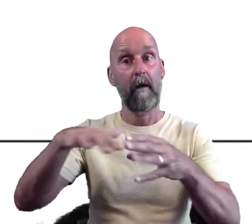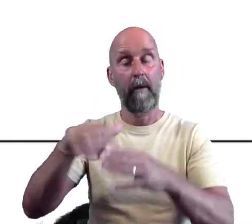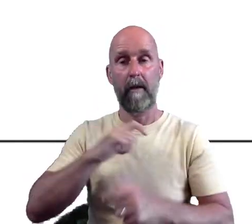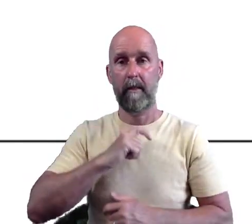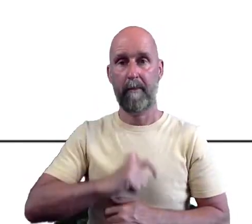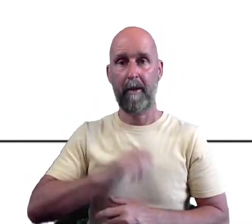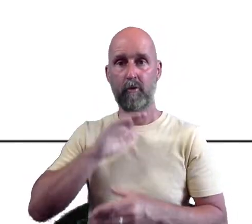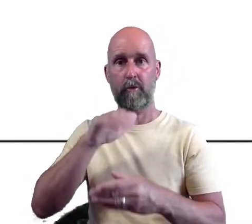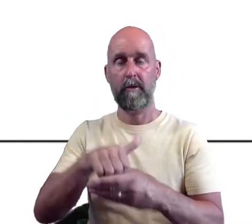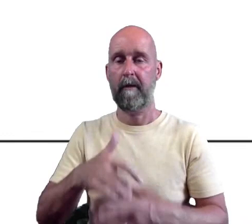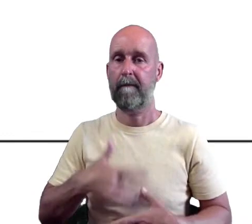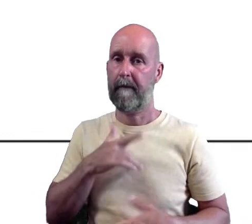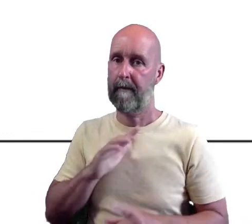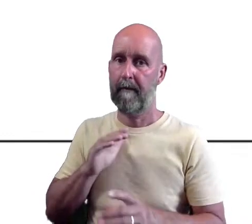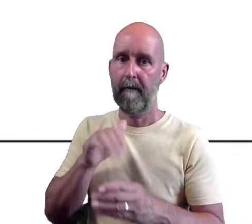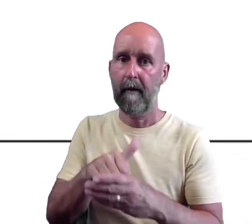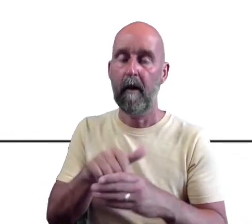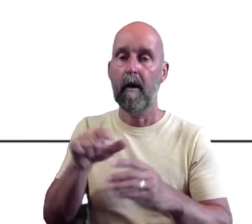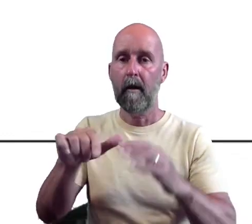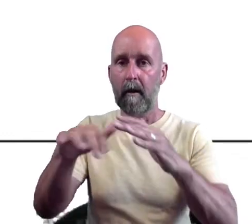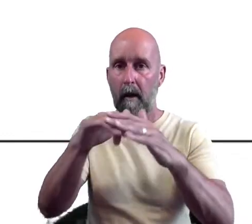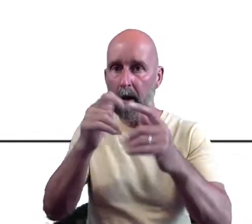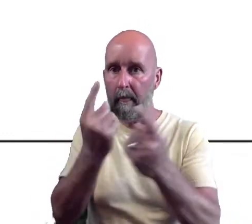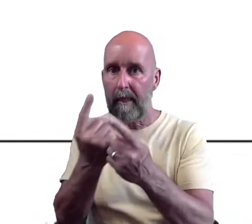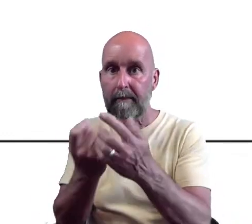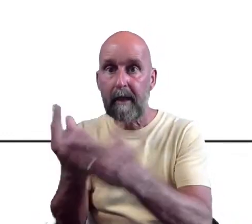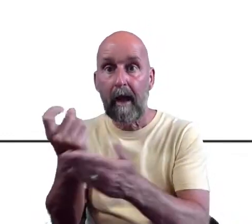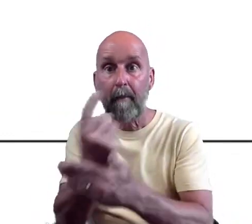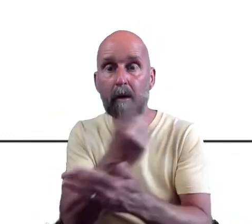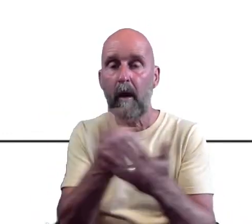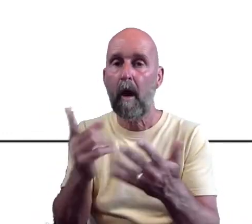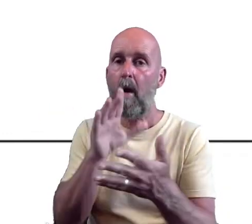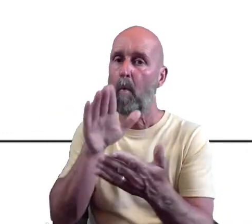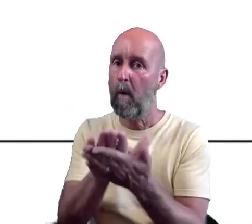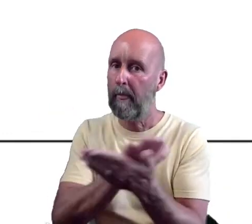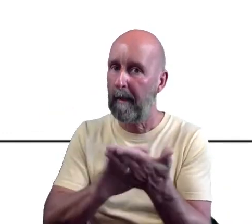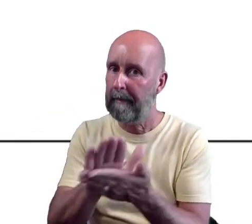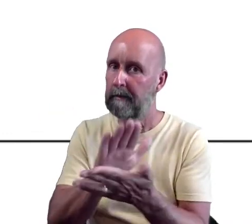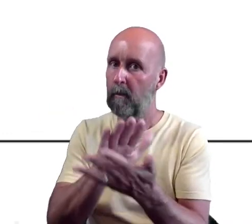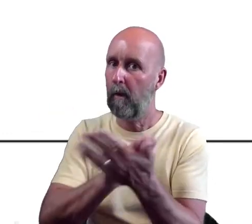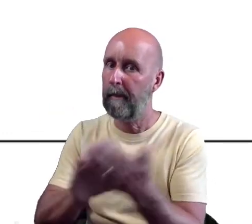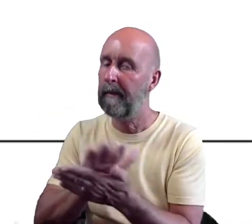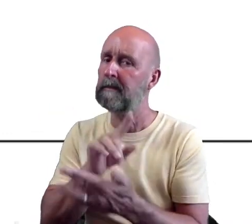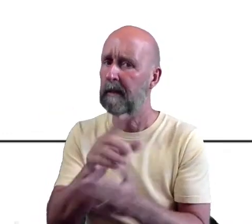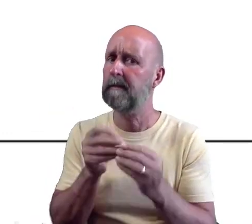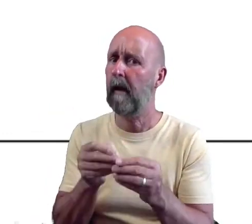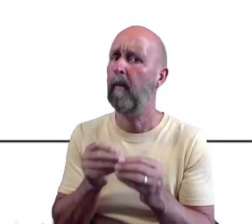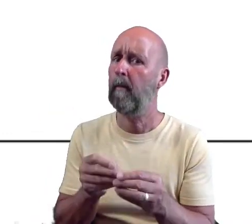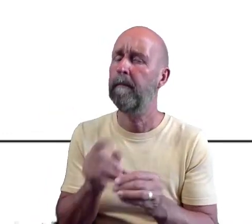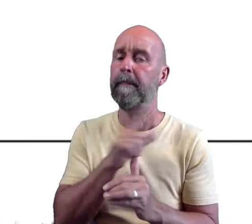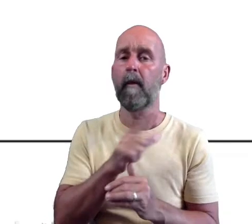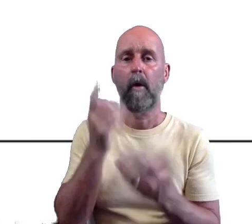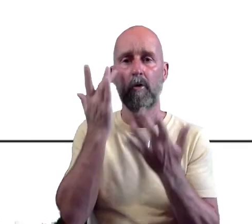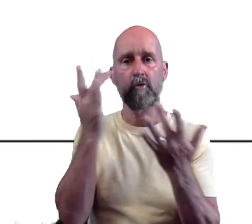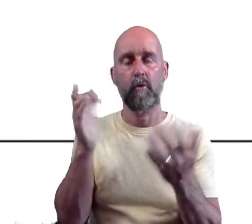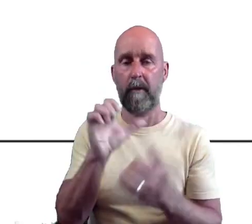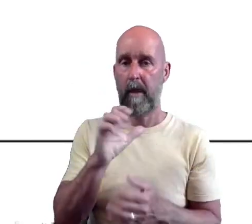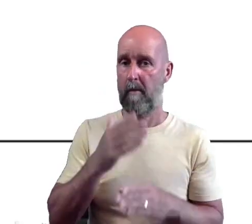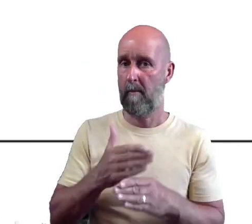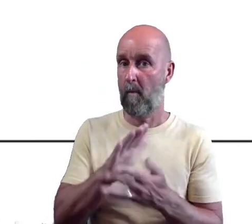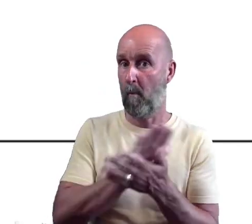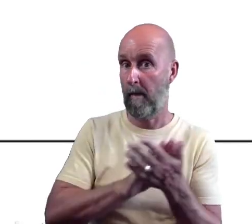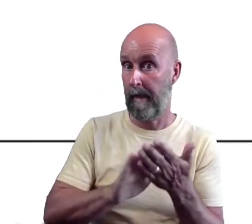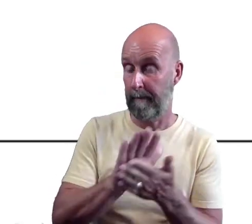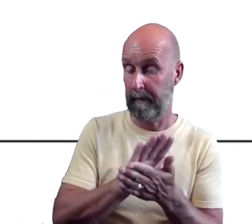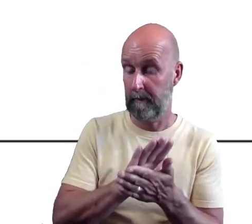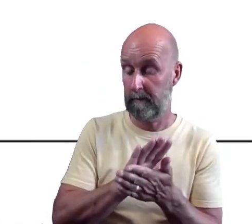in discovering meanings behind material things is valued, it demonstrates to people how their own practices of meaning making